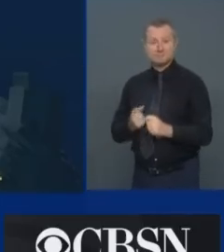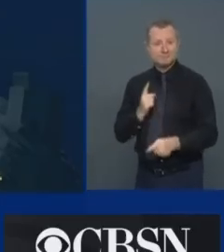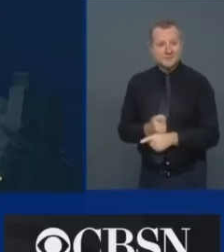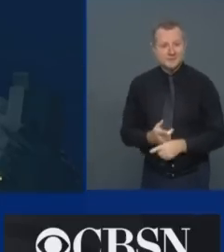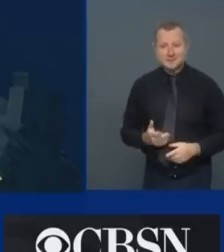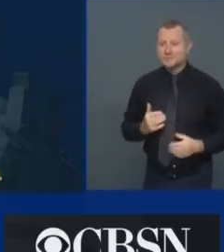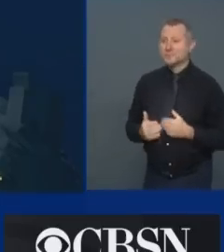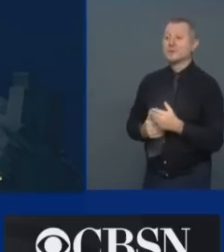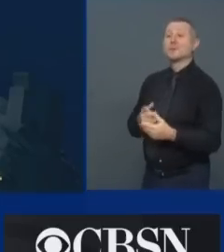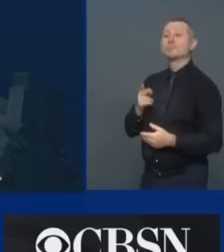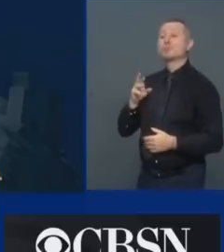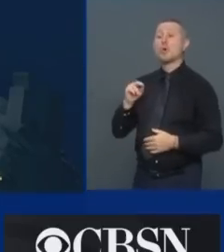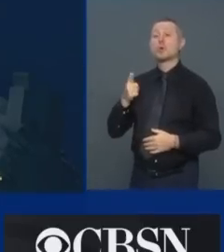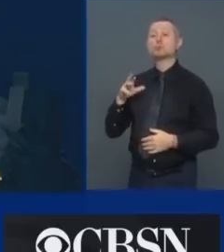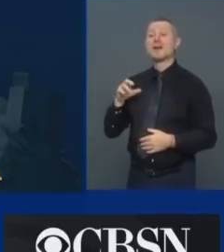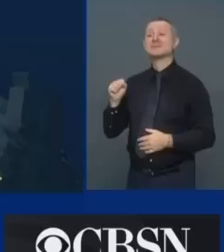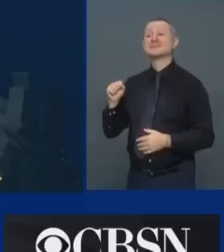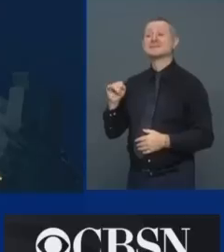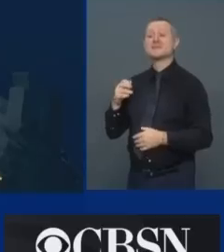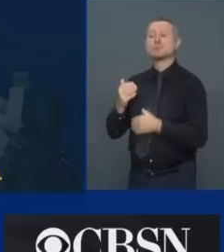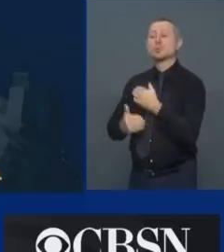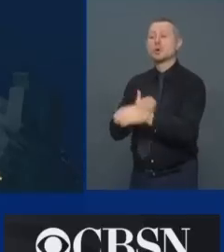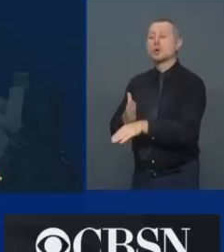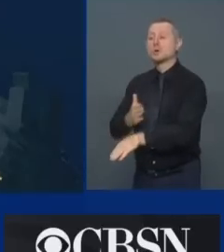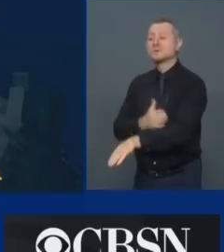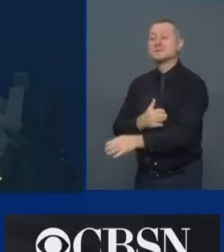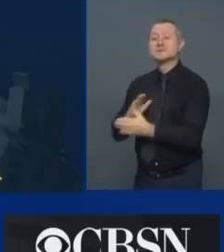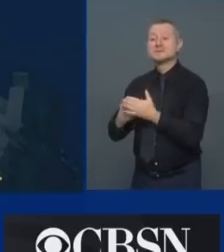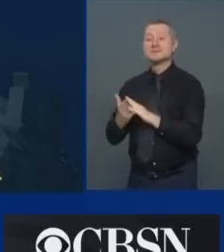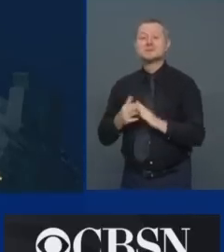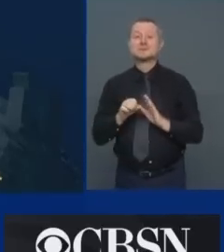city, progressive state. What does that mean? It